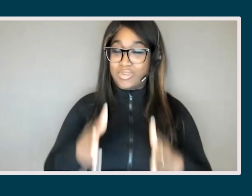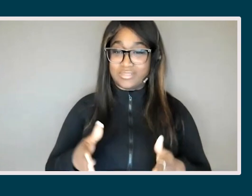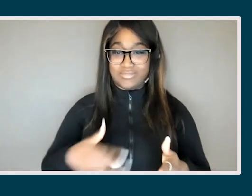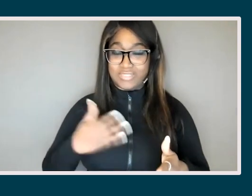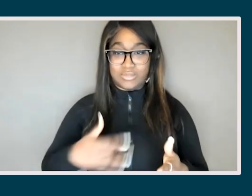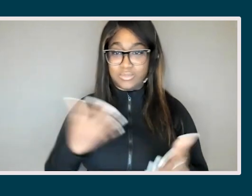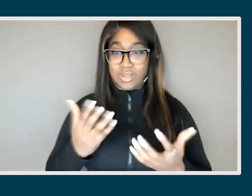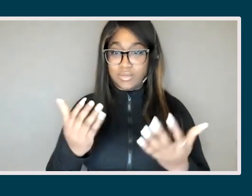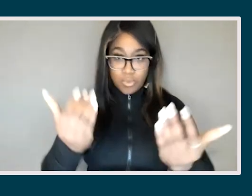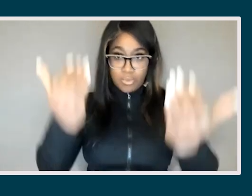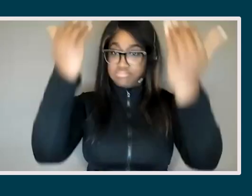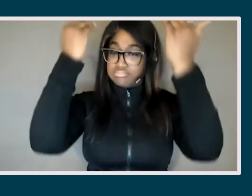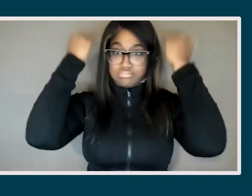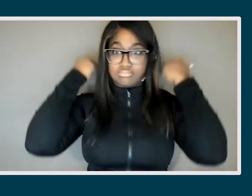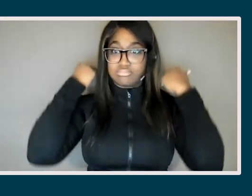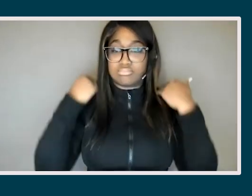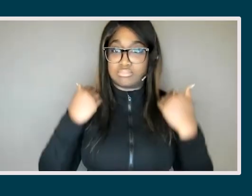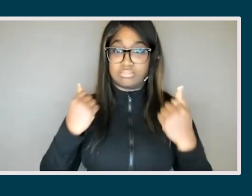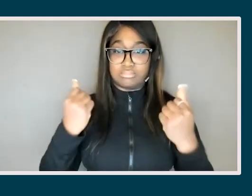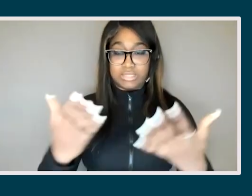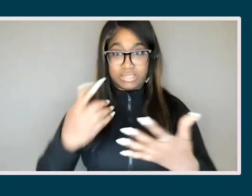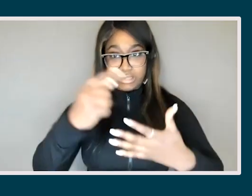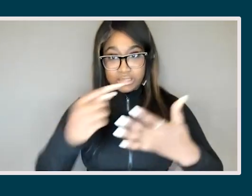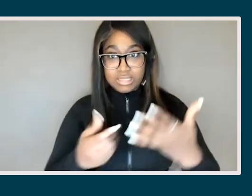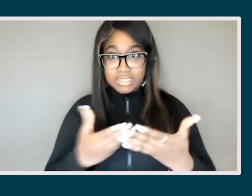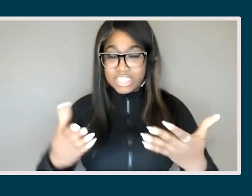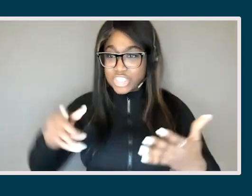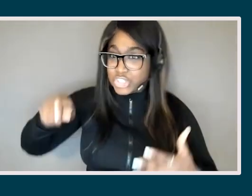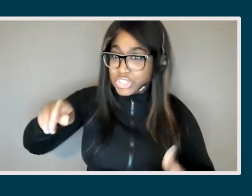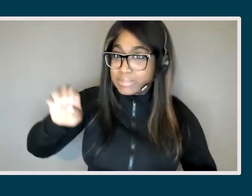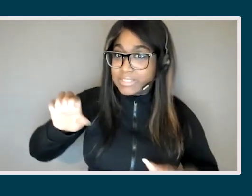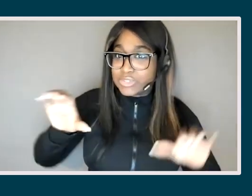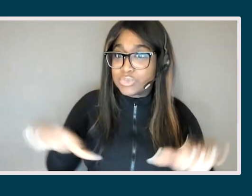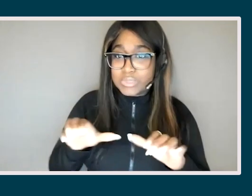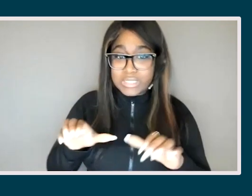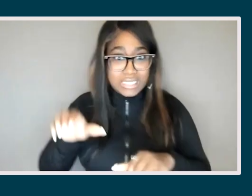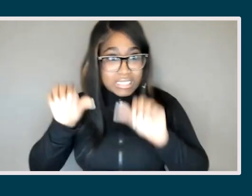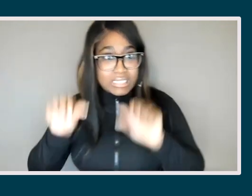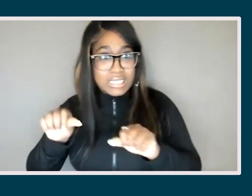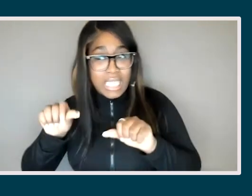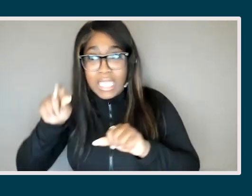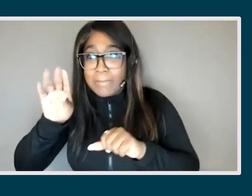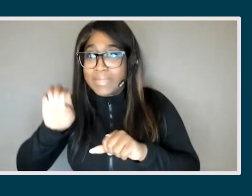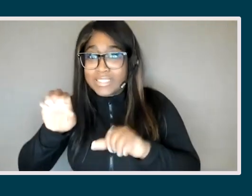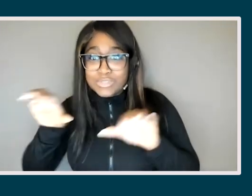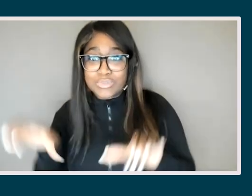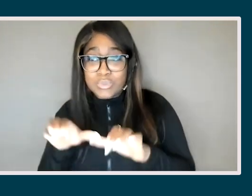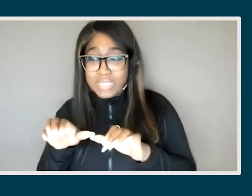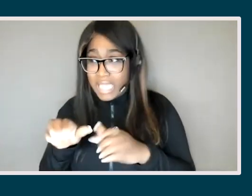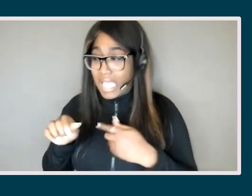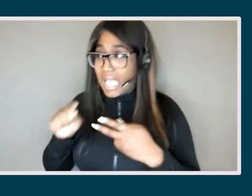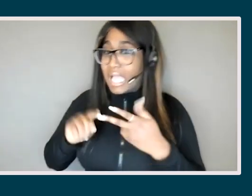overwhelmed with all of the things that I should be doing, that I could be doing, that I'm supposed to,